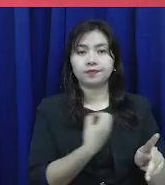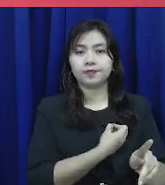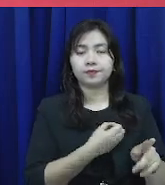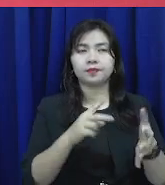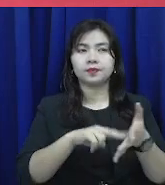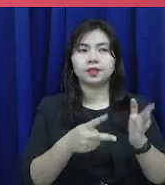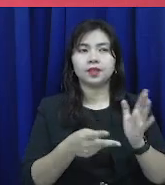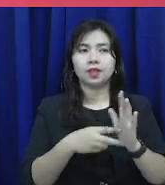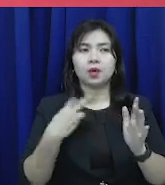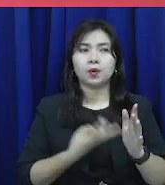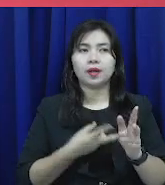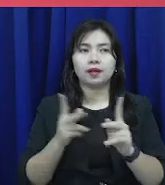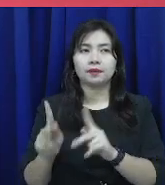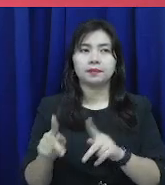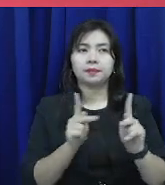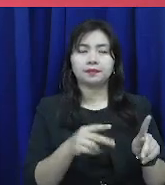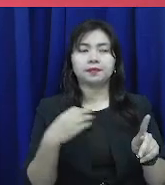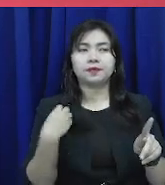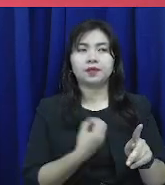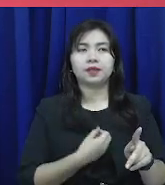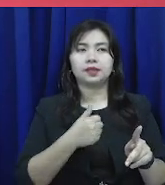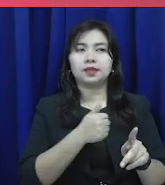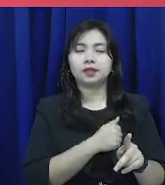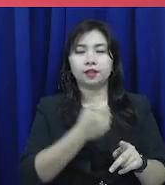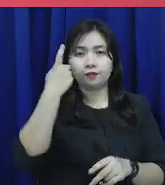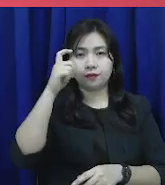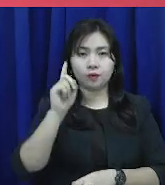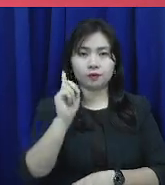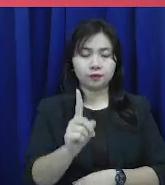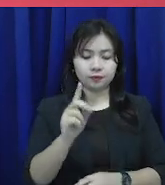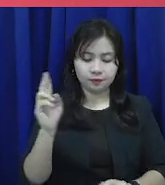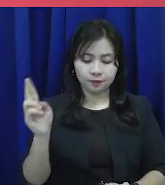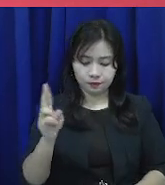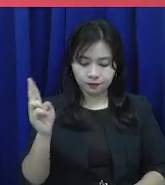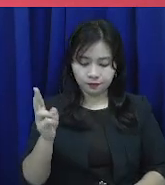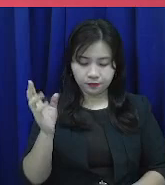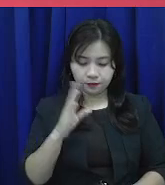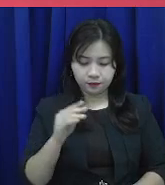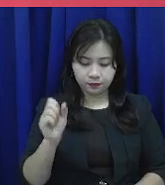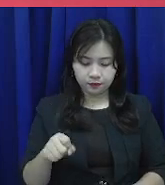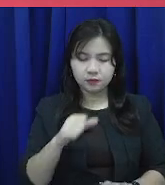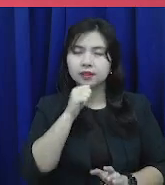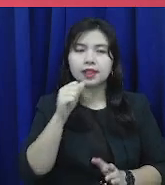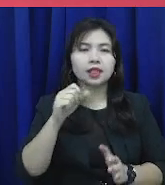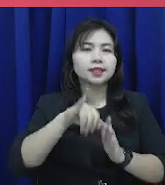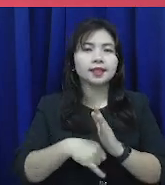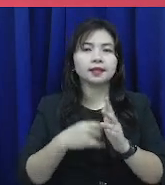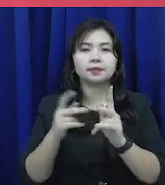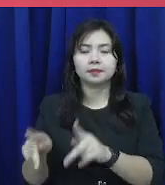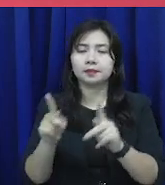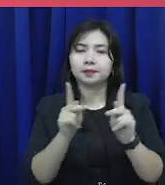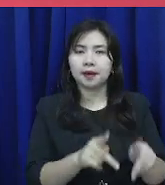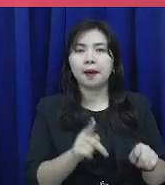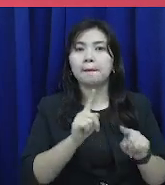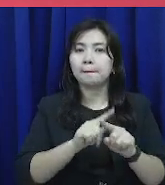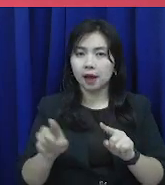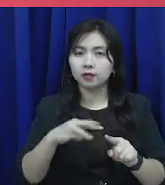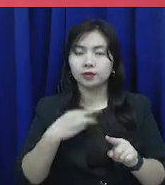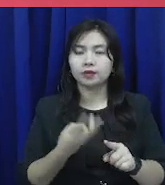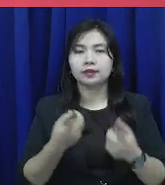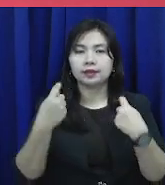ourselves for an specific use you see we are also not only Preparing ourselves we are trying to develop